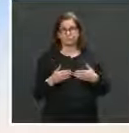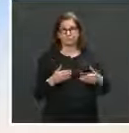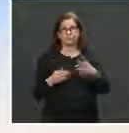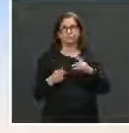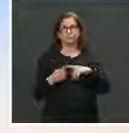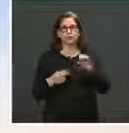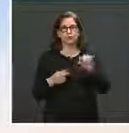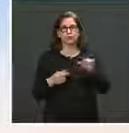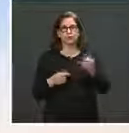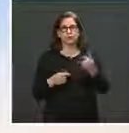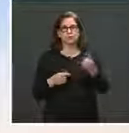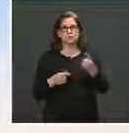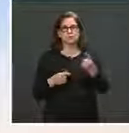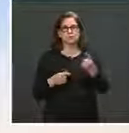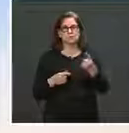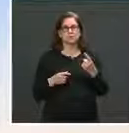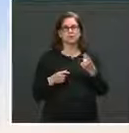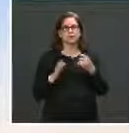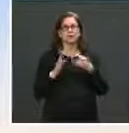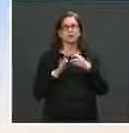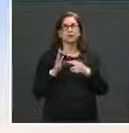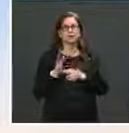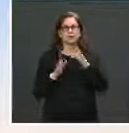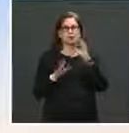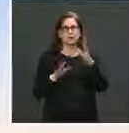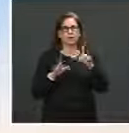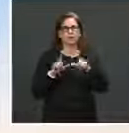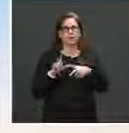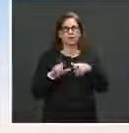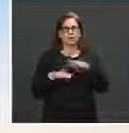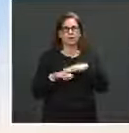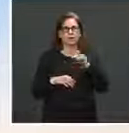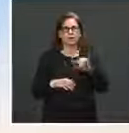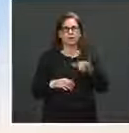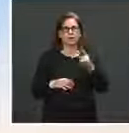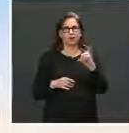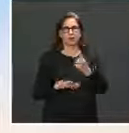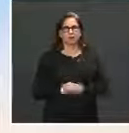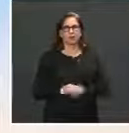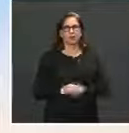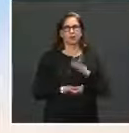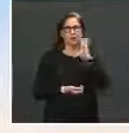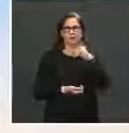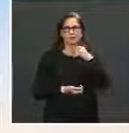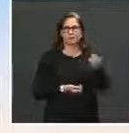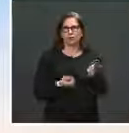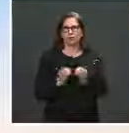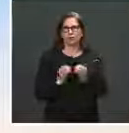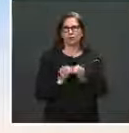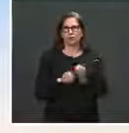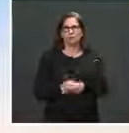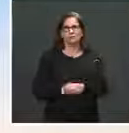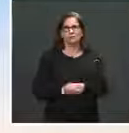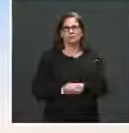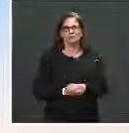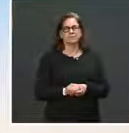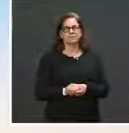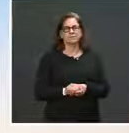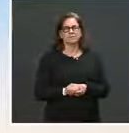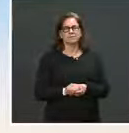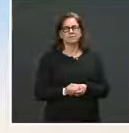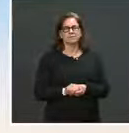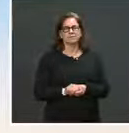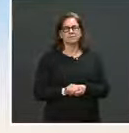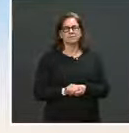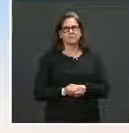the first week of May. Okay, we will check that, and we will venture to do a better job getting back with you on that. Go ahead. And as today's print cooler, I'm going to ask an